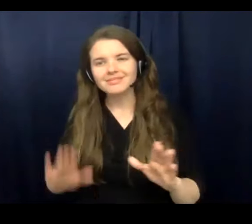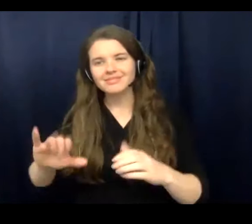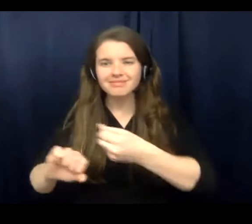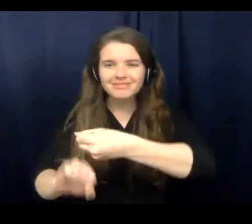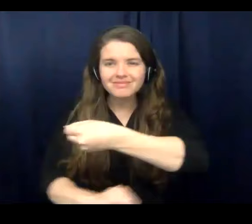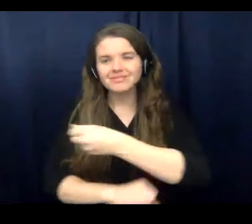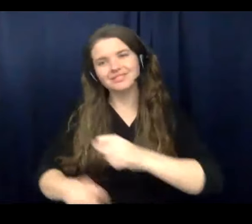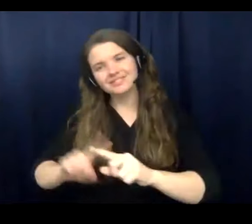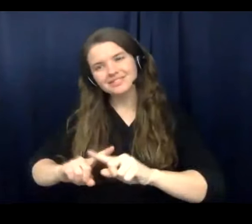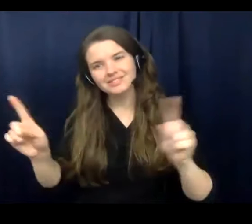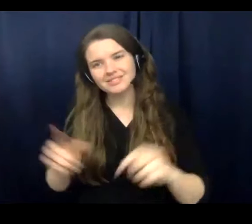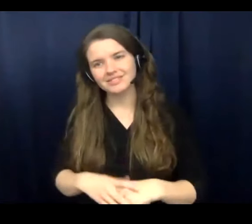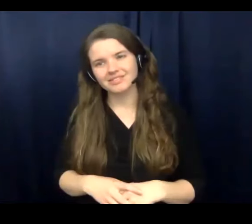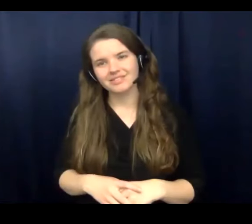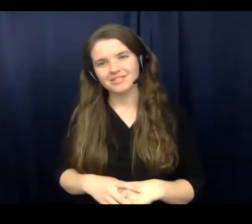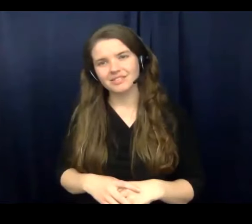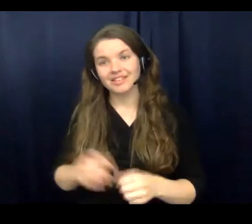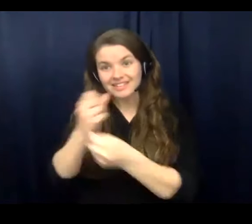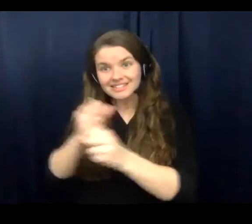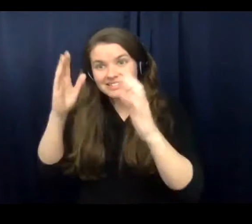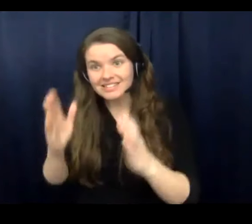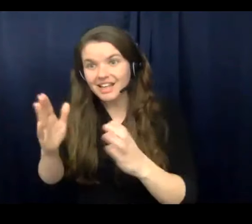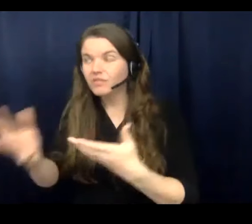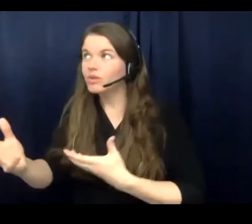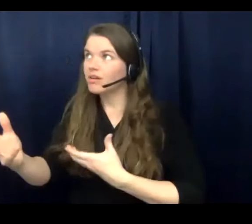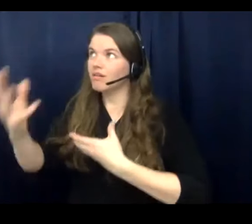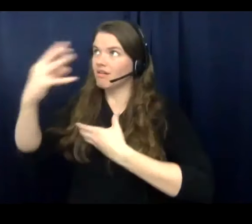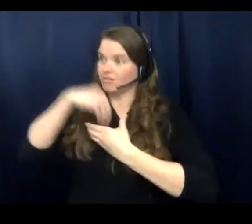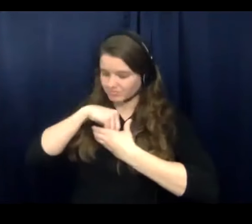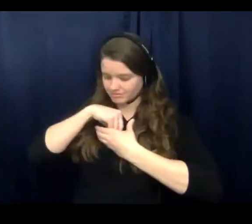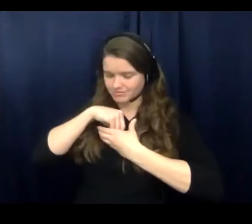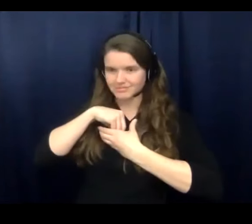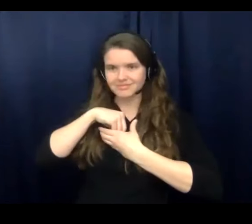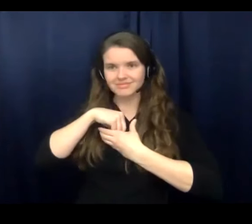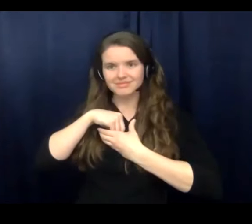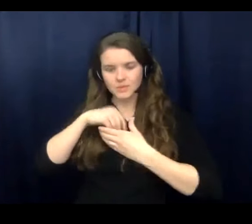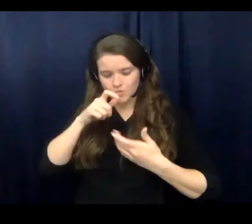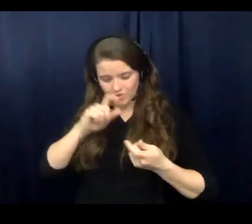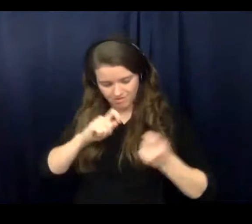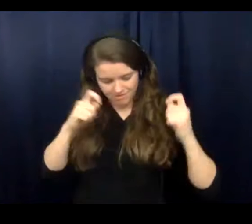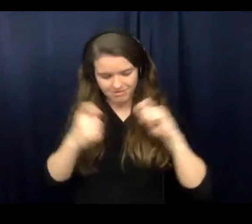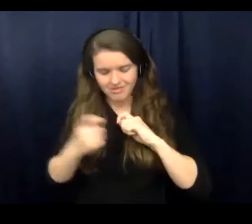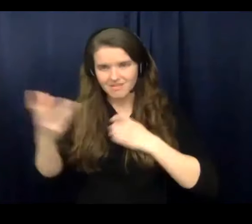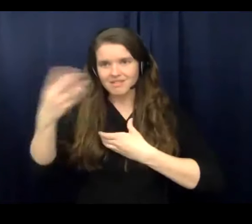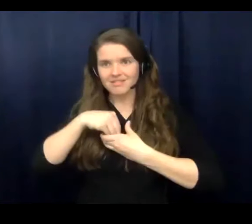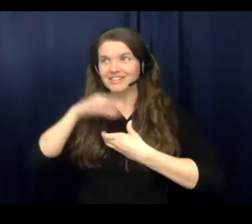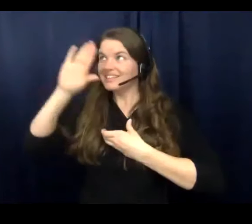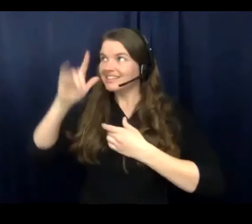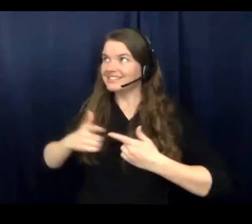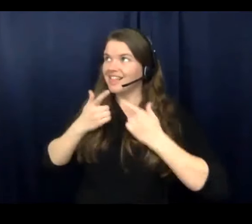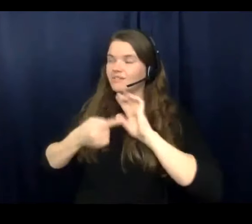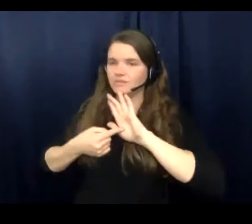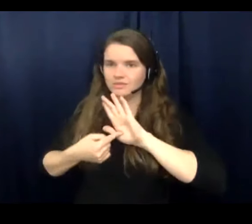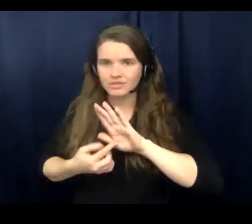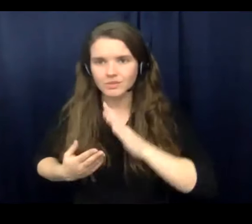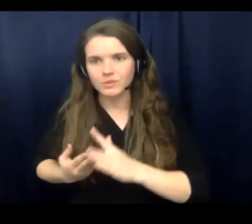totally different. It's built on the Savior living inside the saved, inside the converted, and living his life out through them